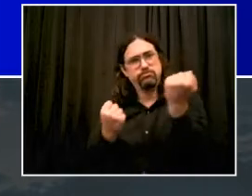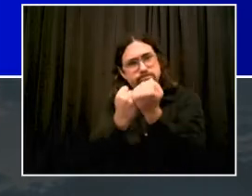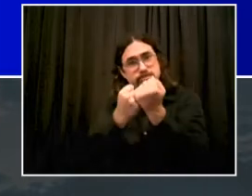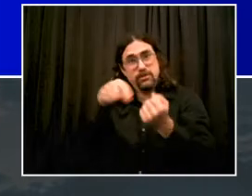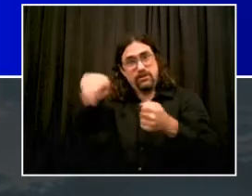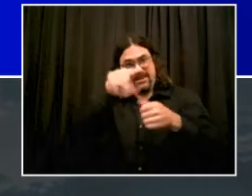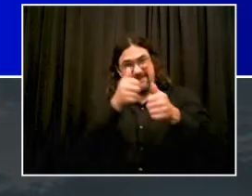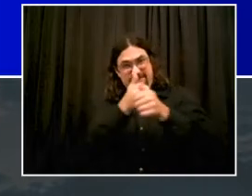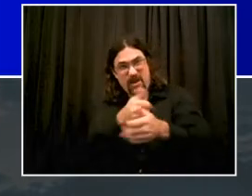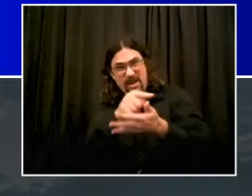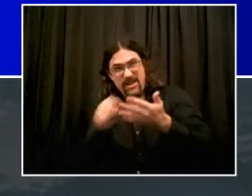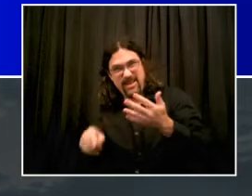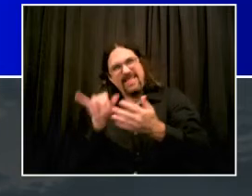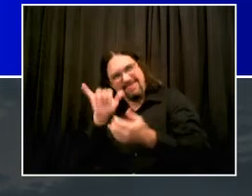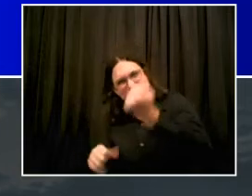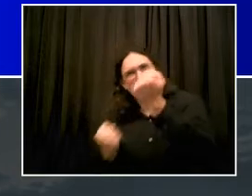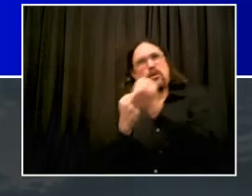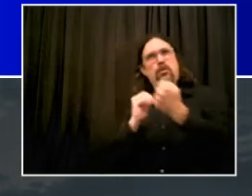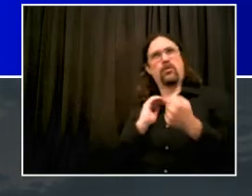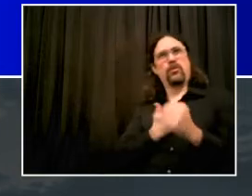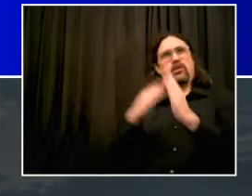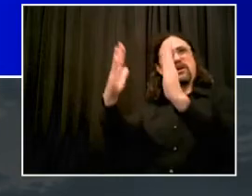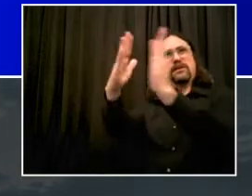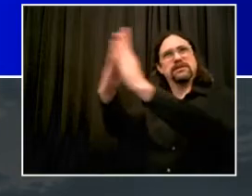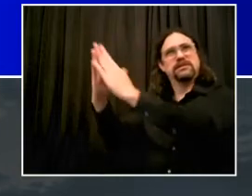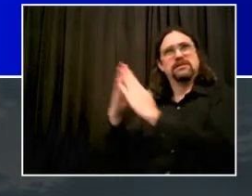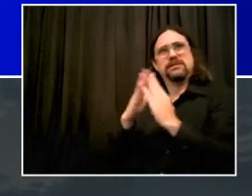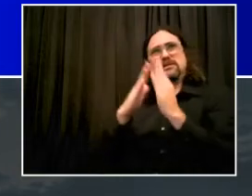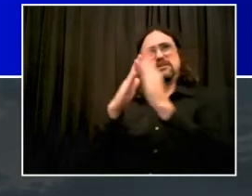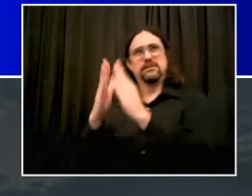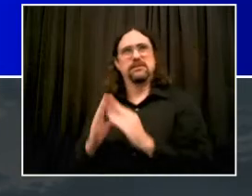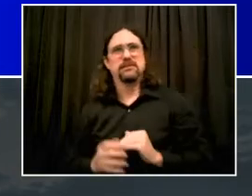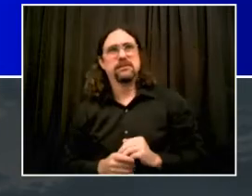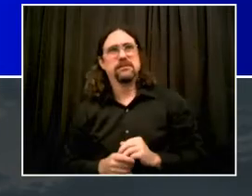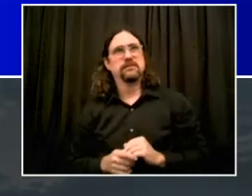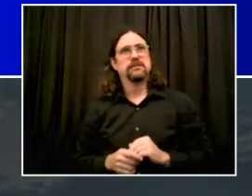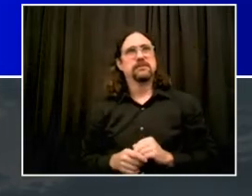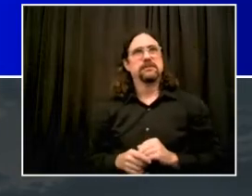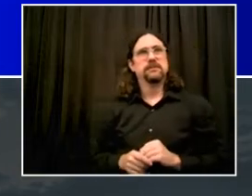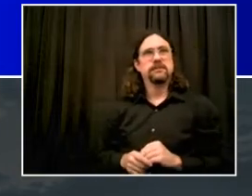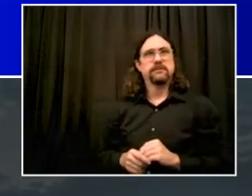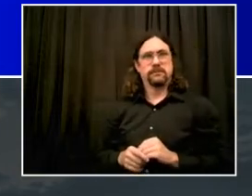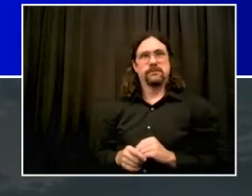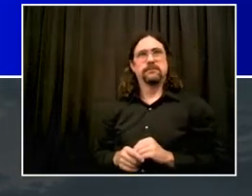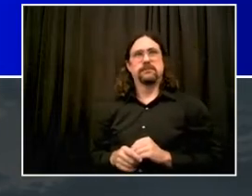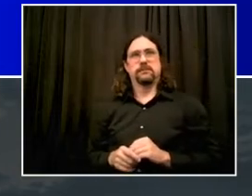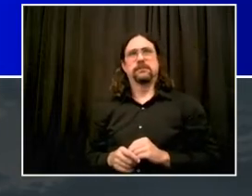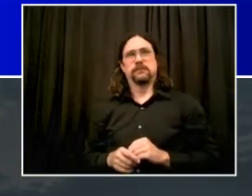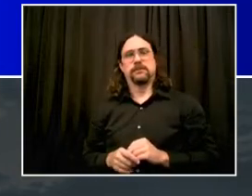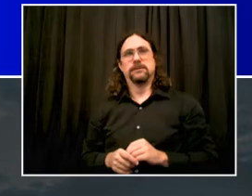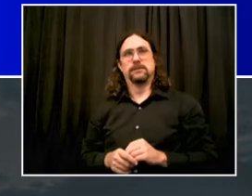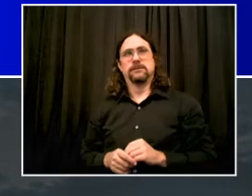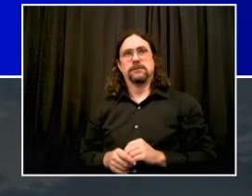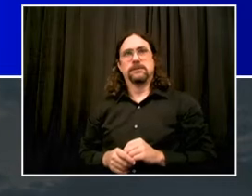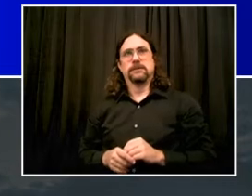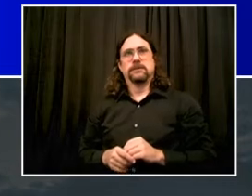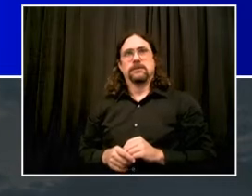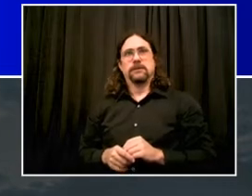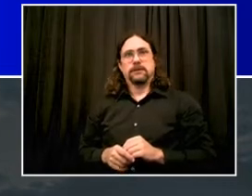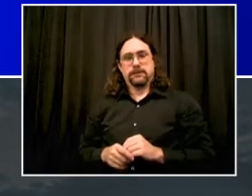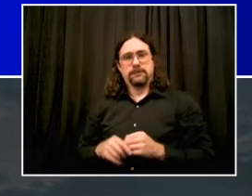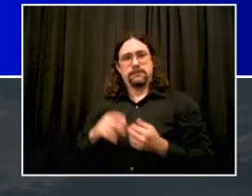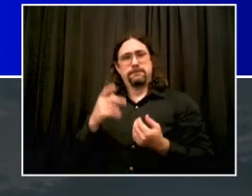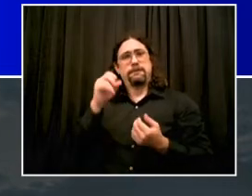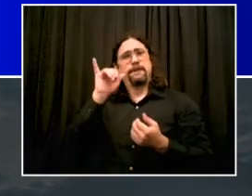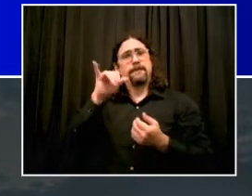your hotel, or when you're buying a ticket to come to one of our destinations here, there's going to be an online required link for a traveler